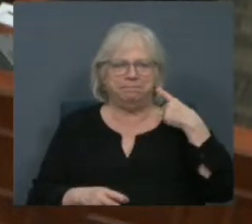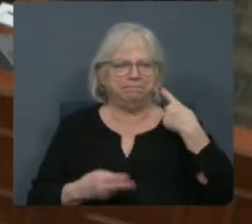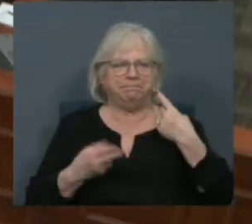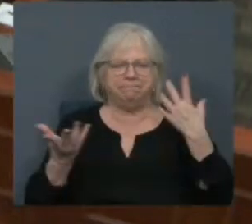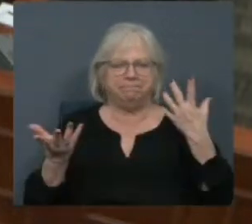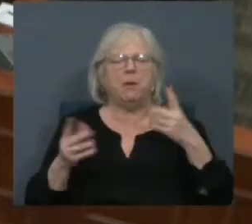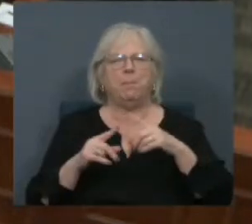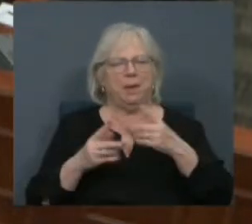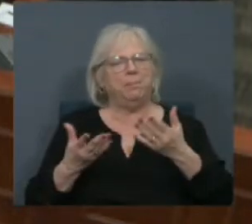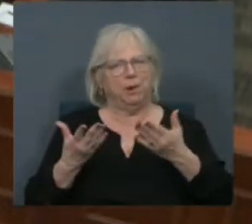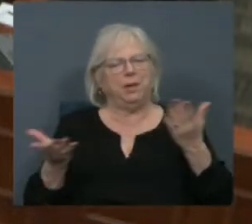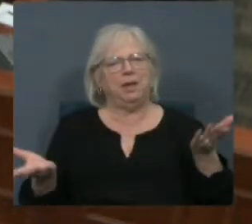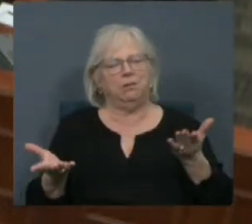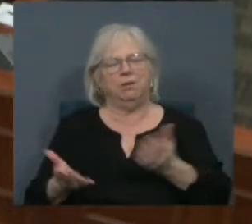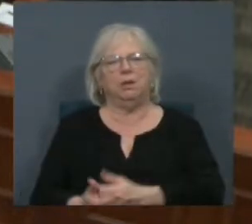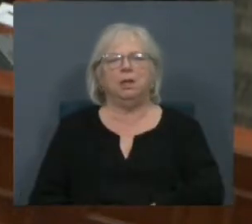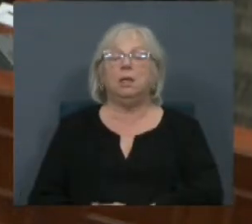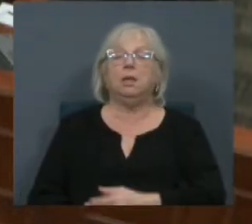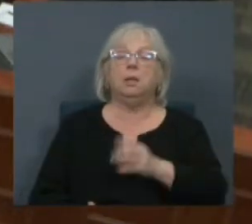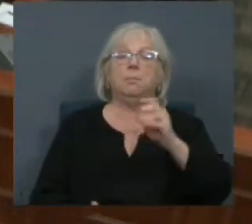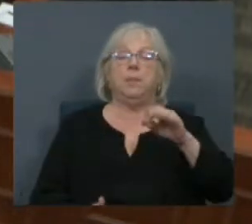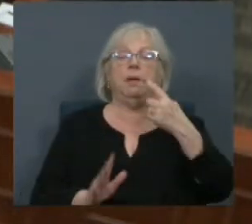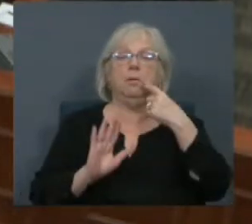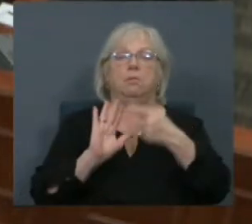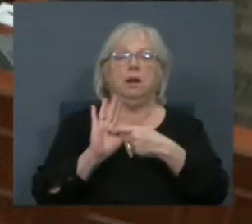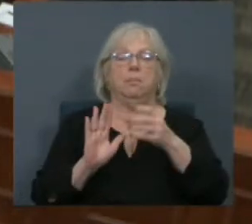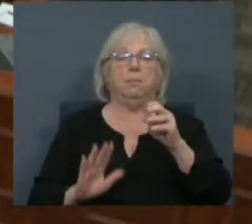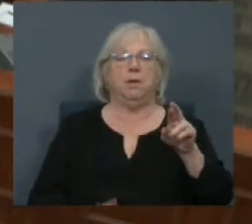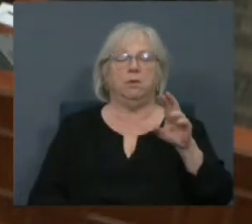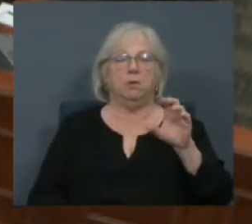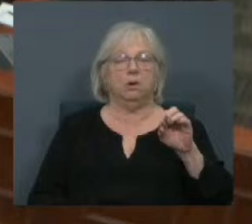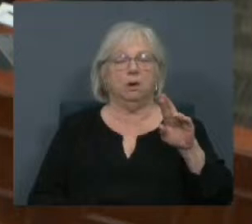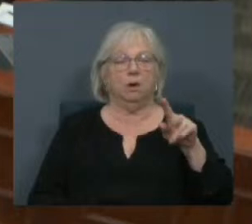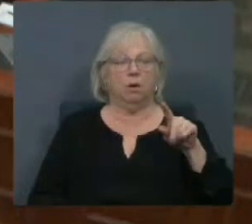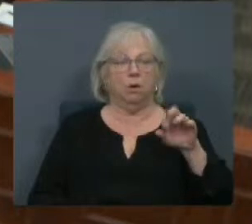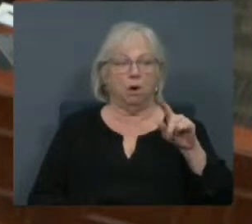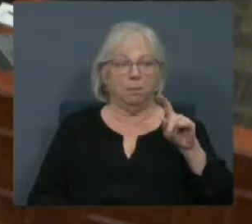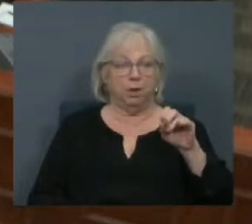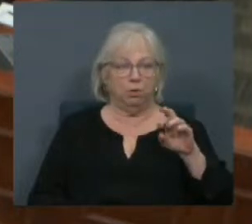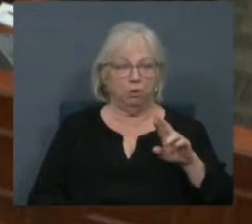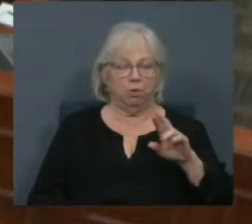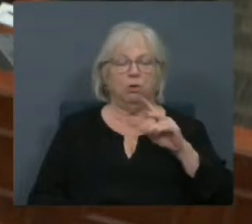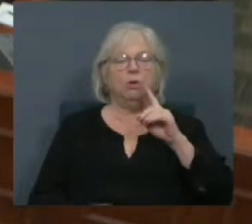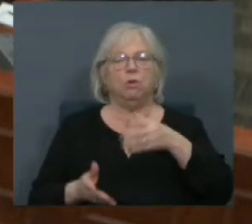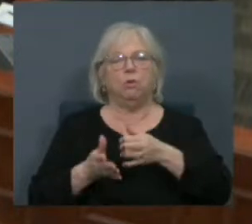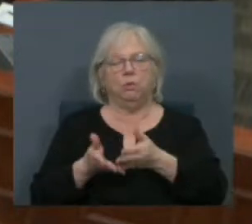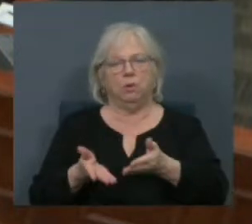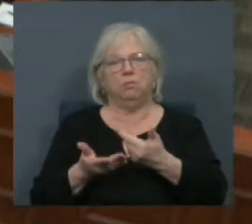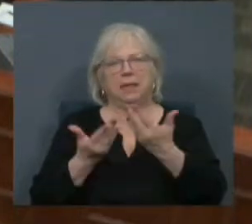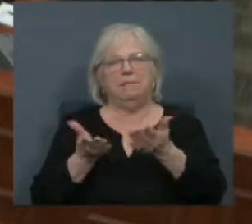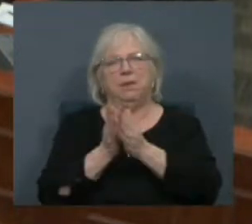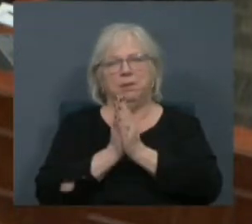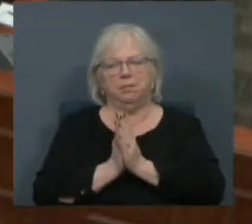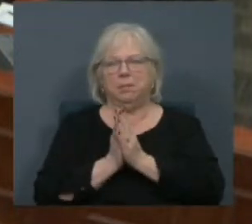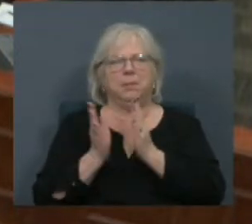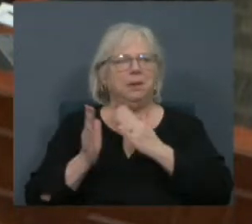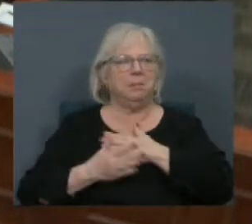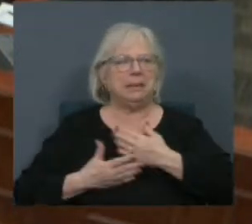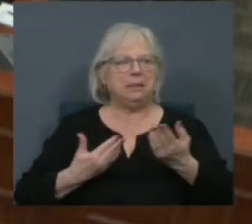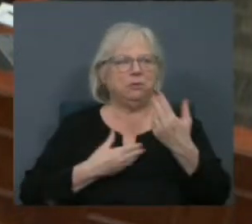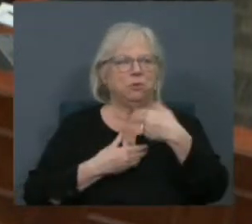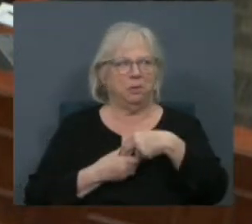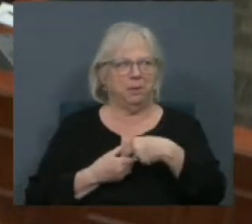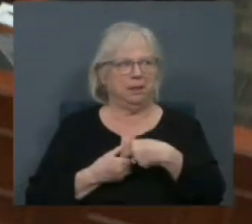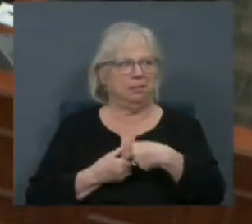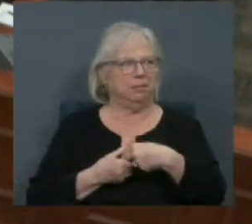Now I'll recognize Mr. Carpenter to give the invocation. Please join me.